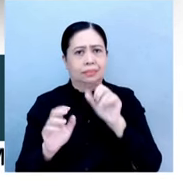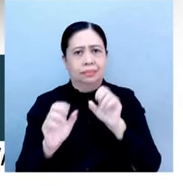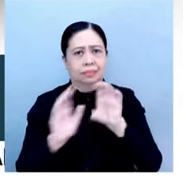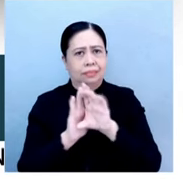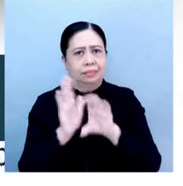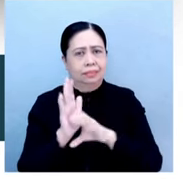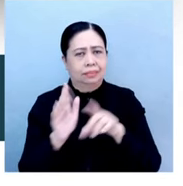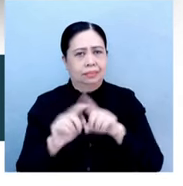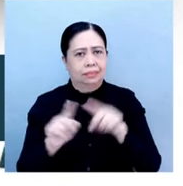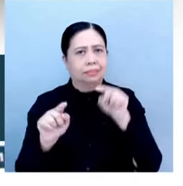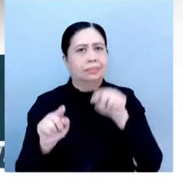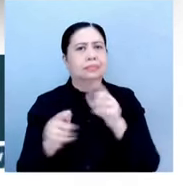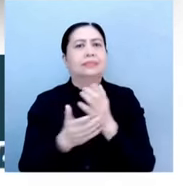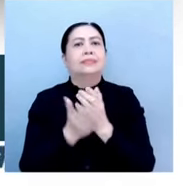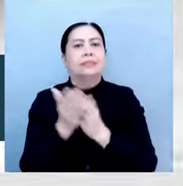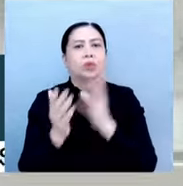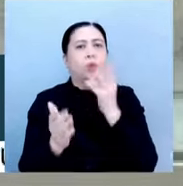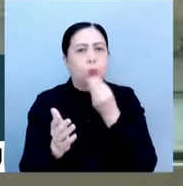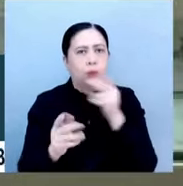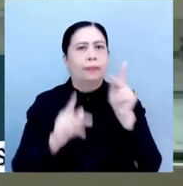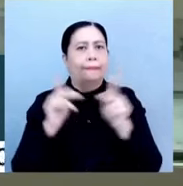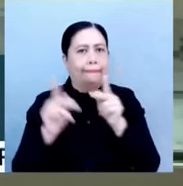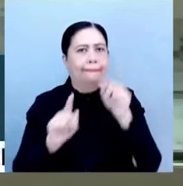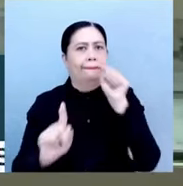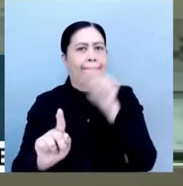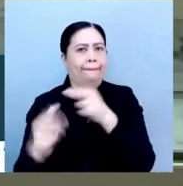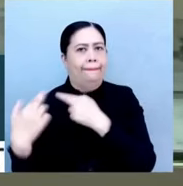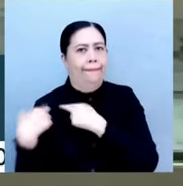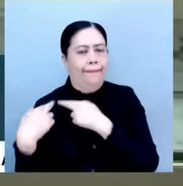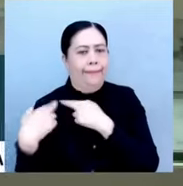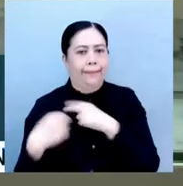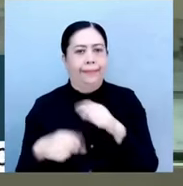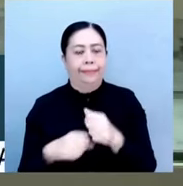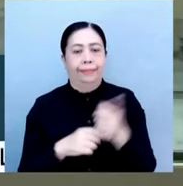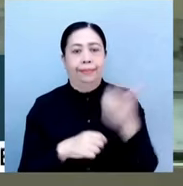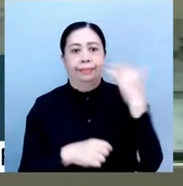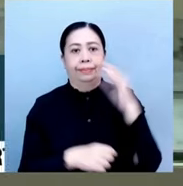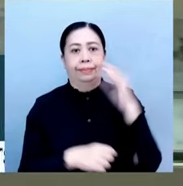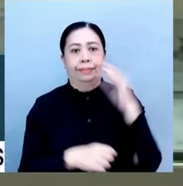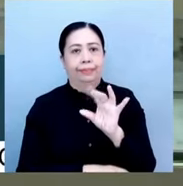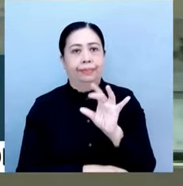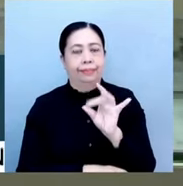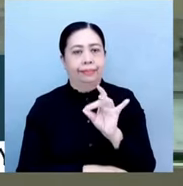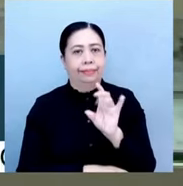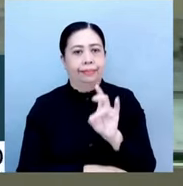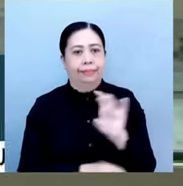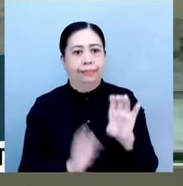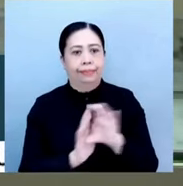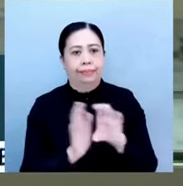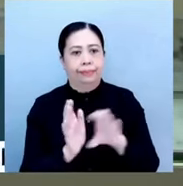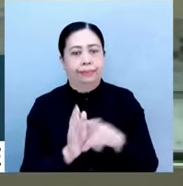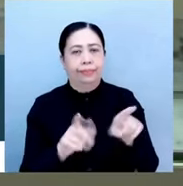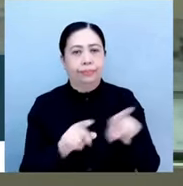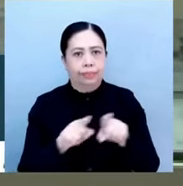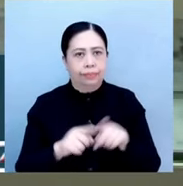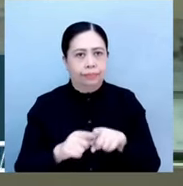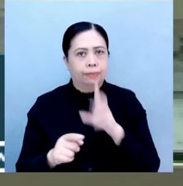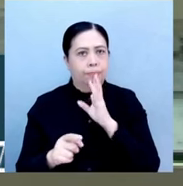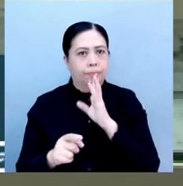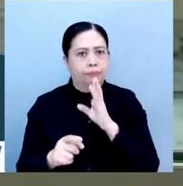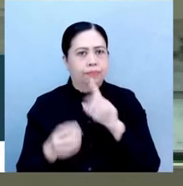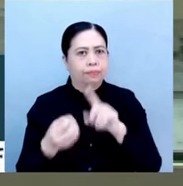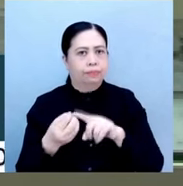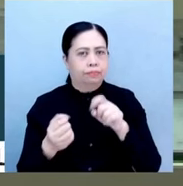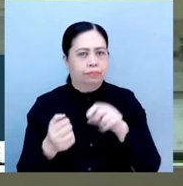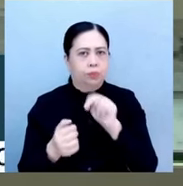Constitution, but some of those executing it. One of the framers of the 1987 Constitution is also speaking out over the